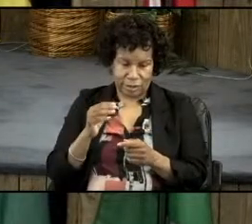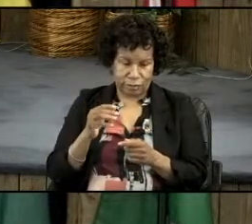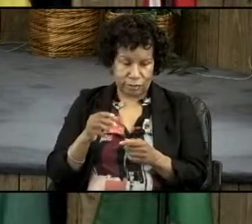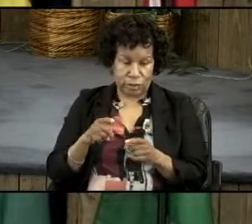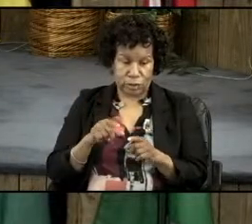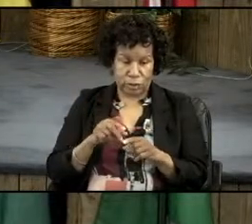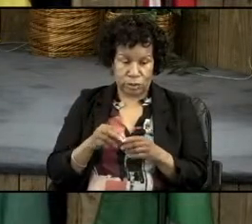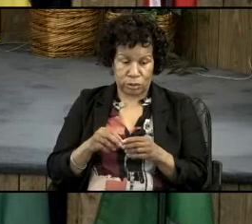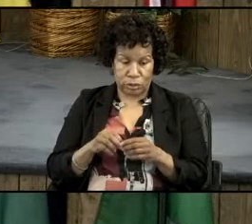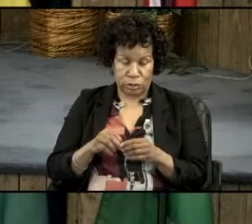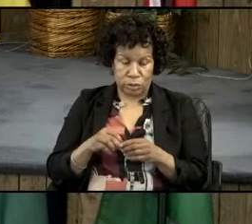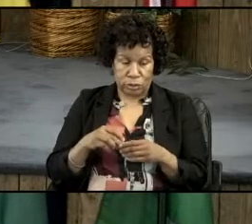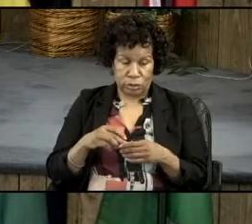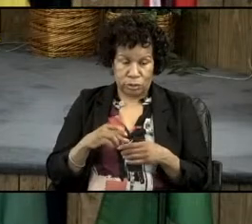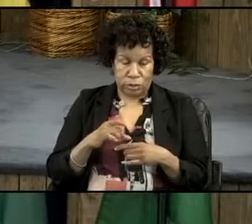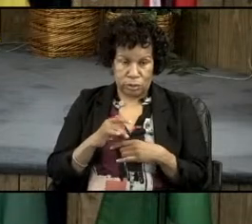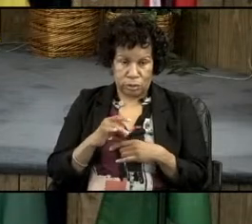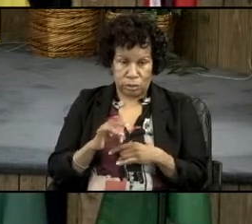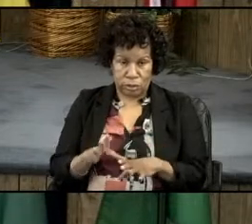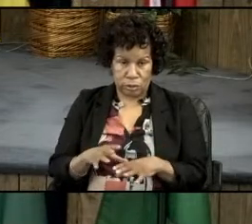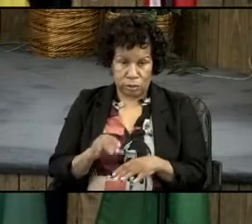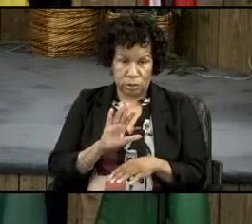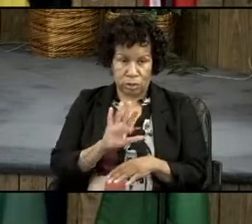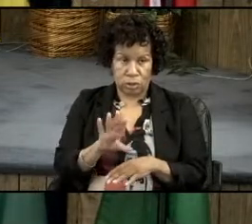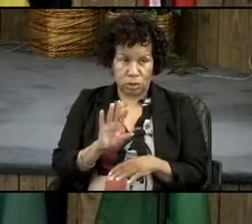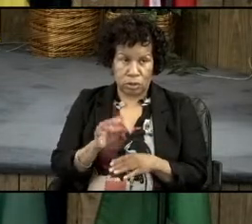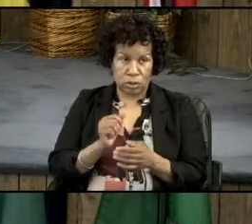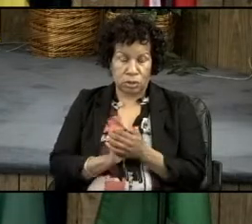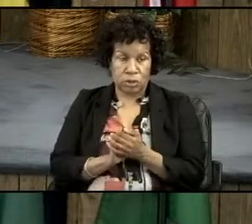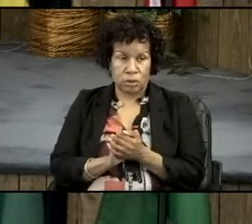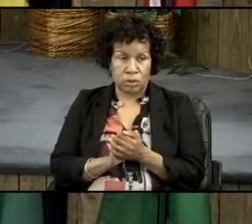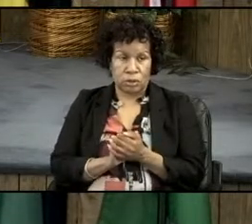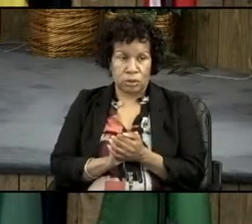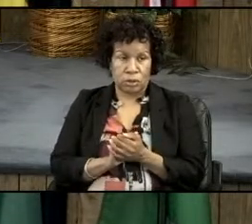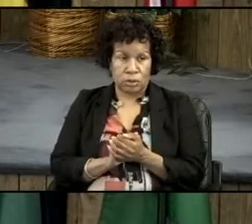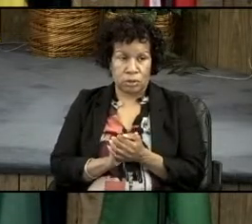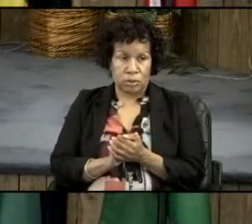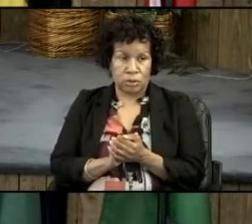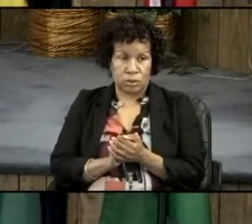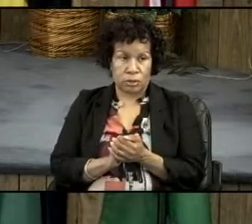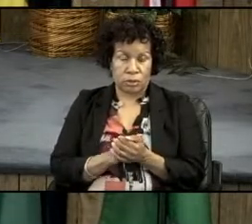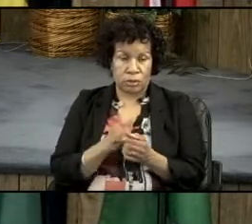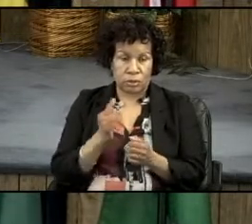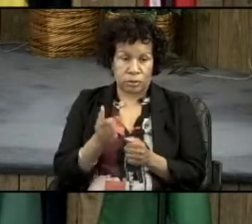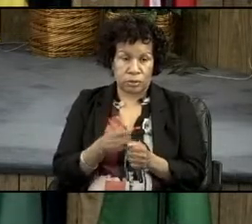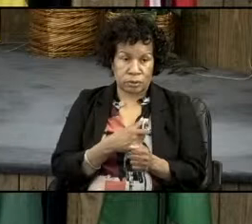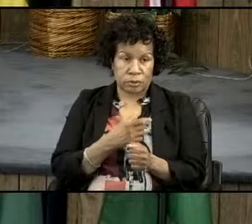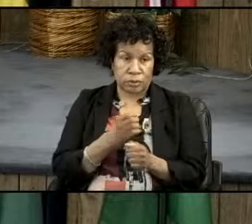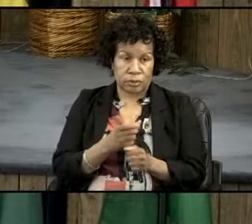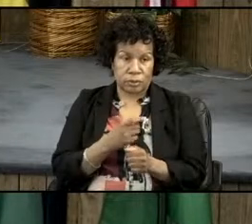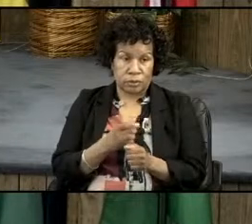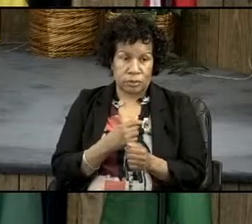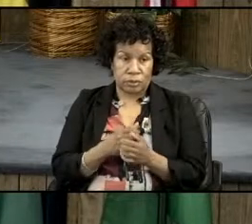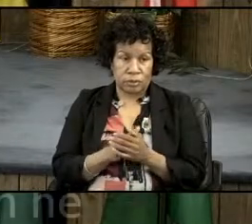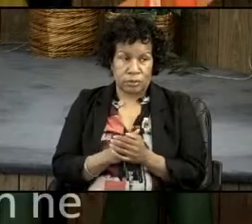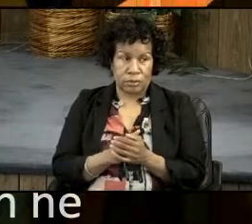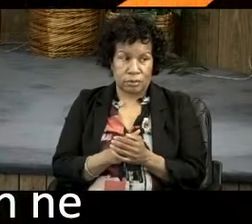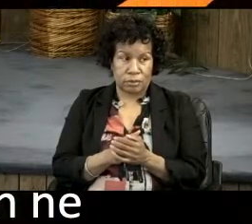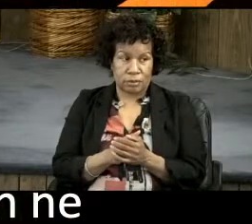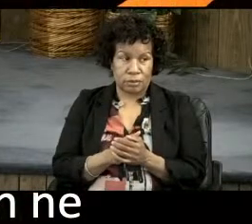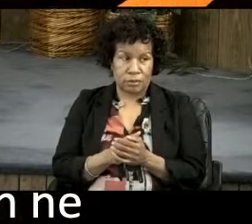you're only thinking about one thing, and that is self-preservation. Even his brother was a tear. I'm almost done.